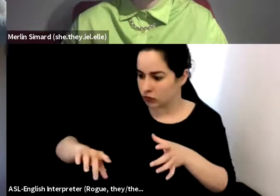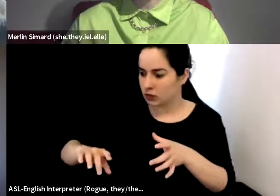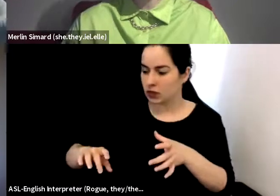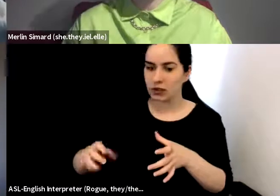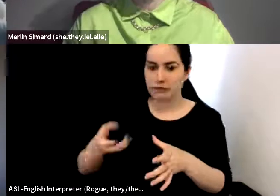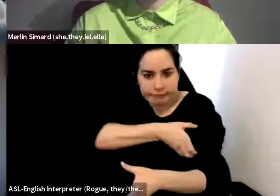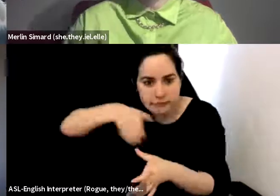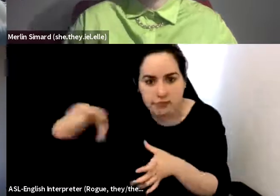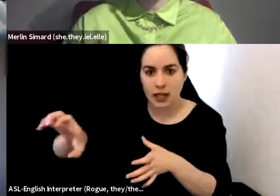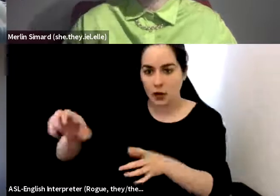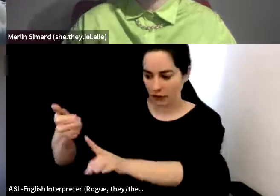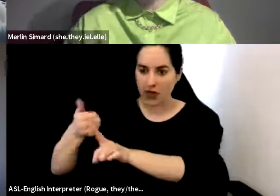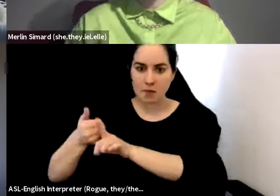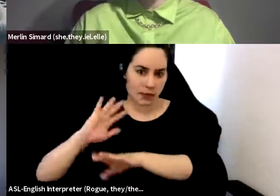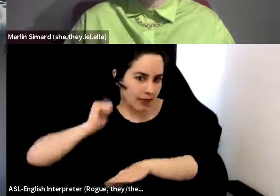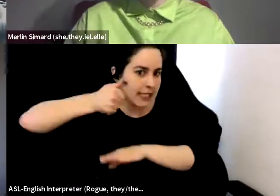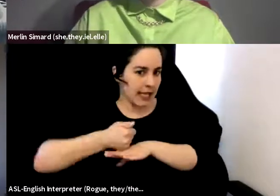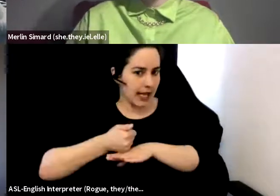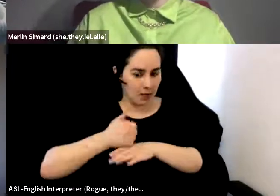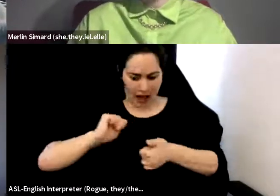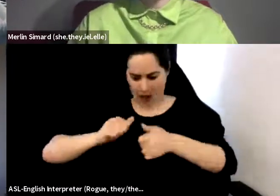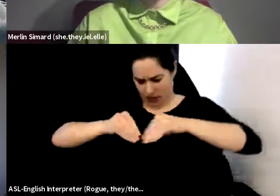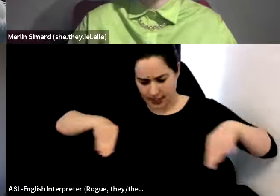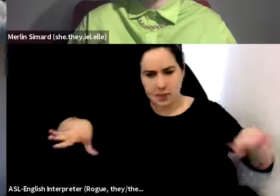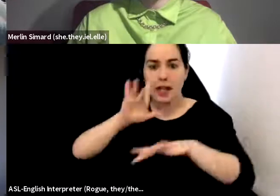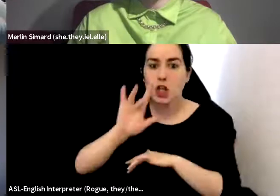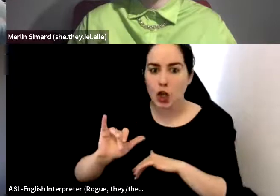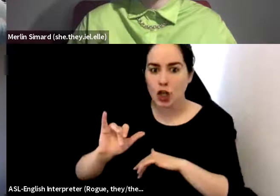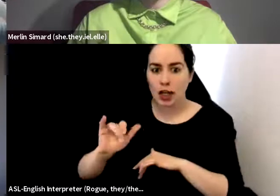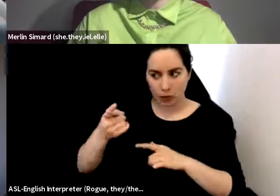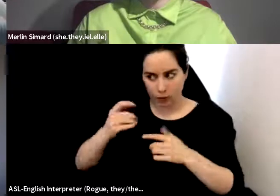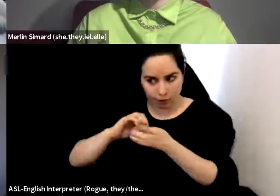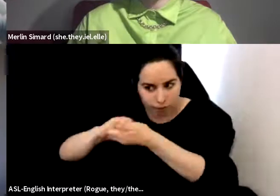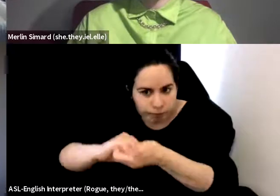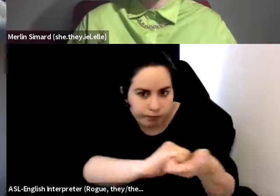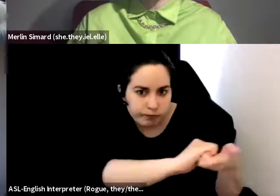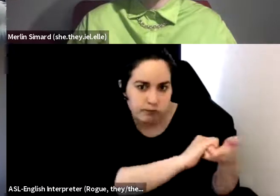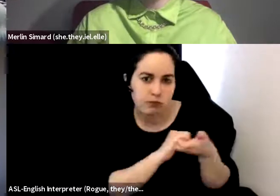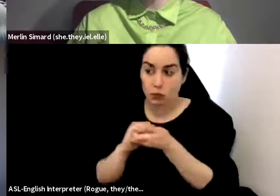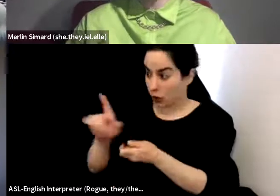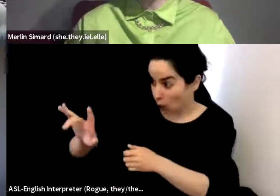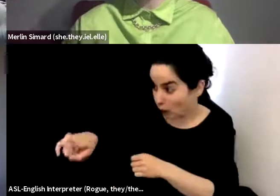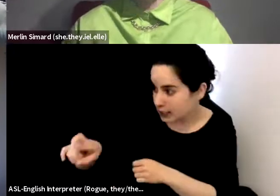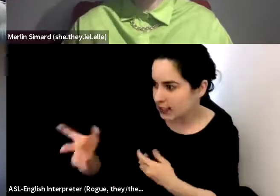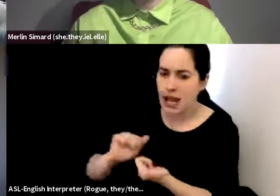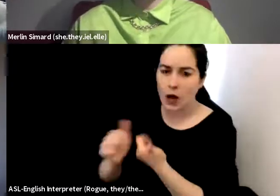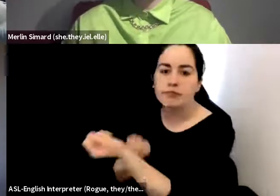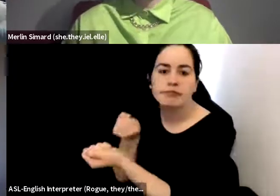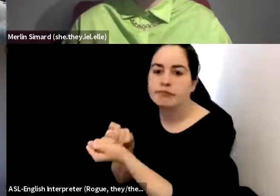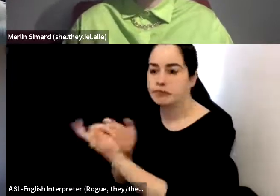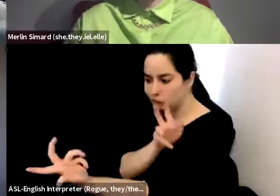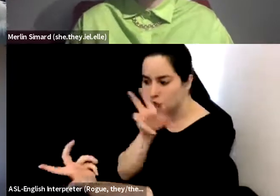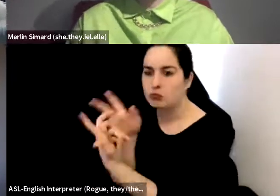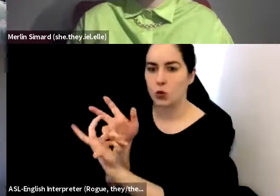create the space as well, to be a part of that creation. Whatever you need, what can I do to provide that for you so that we're